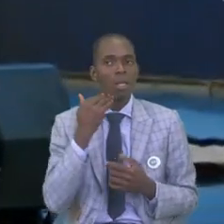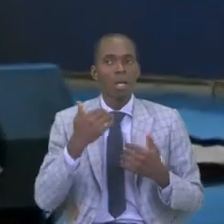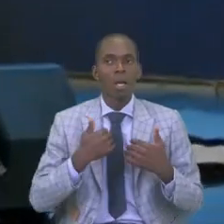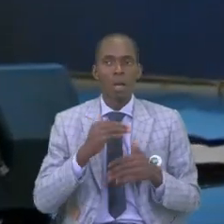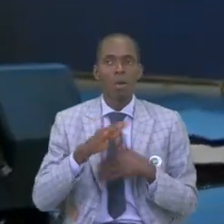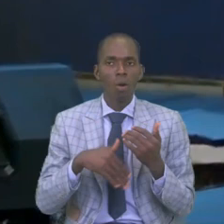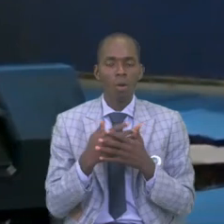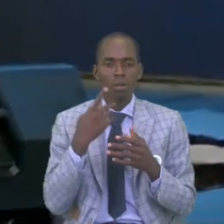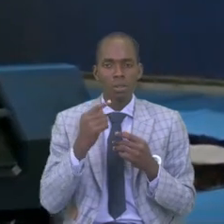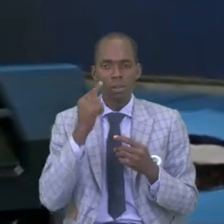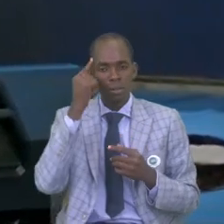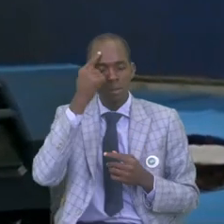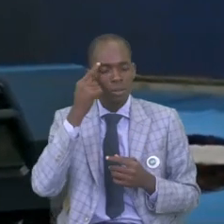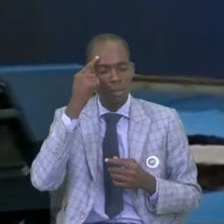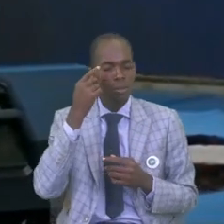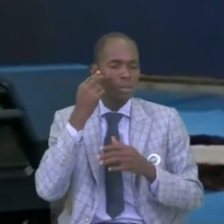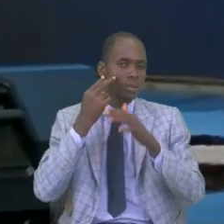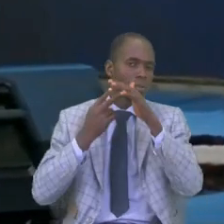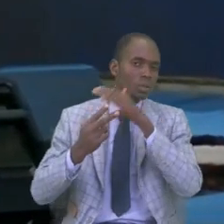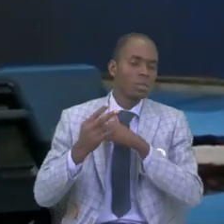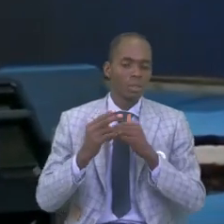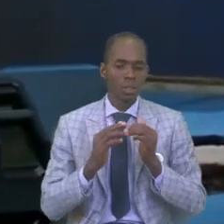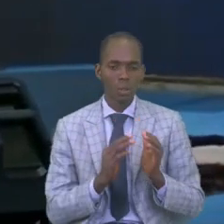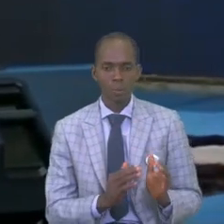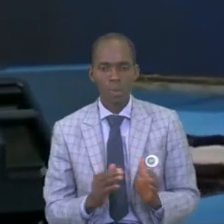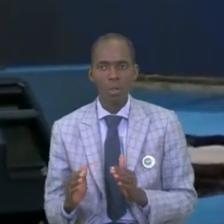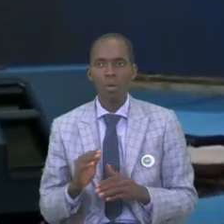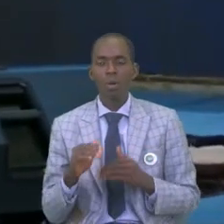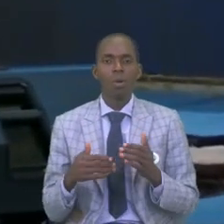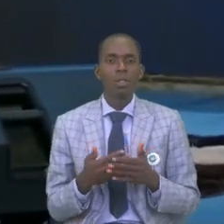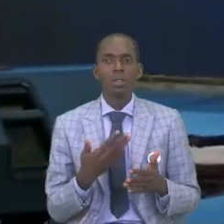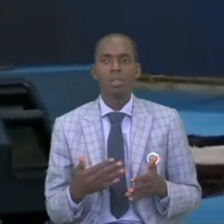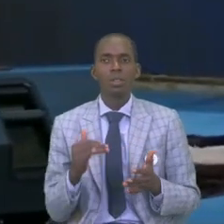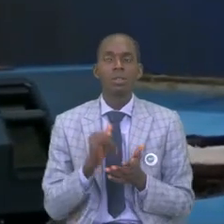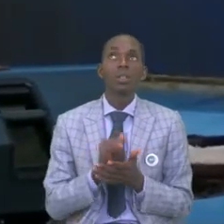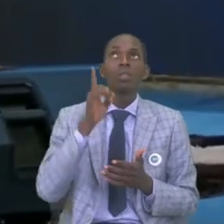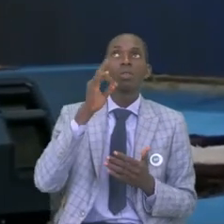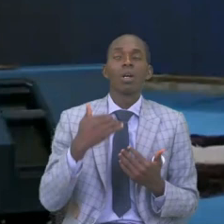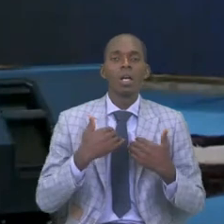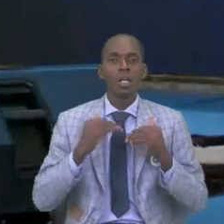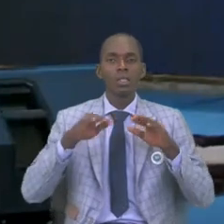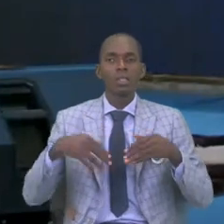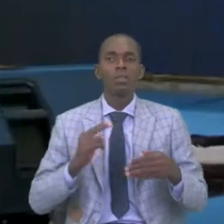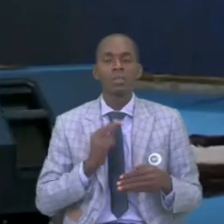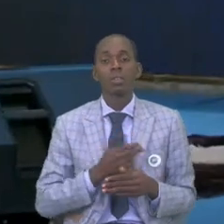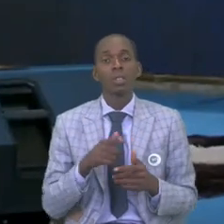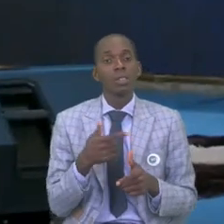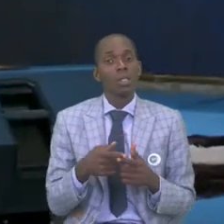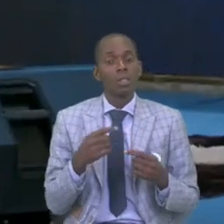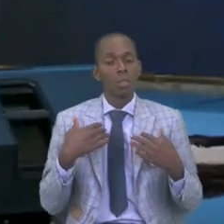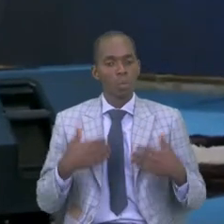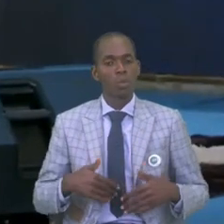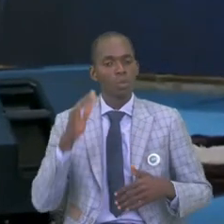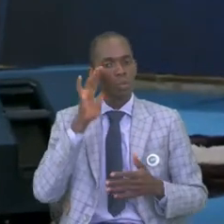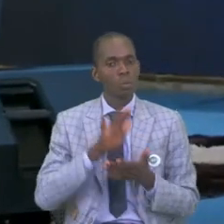faculties and all the vision and all the plan and all the things that God has given us, then the body will be strong.